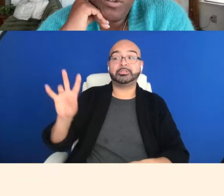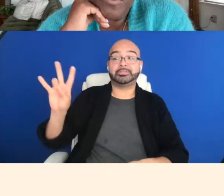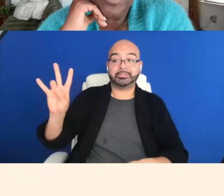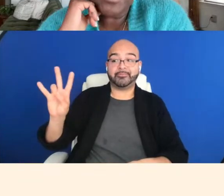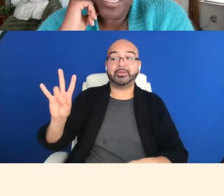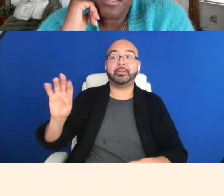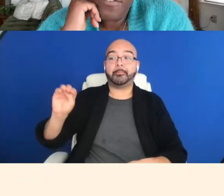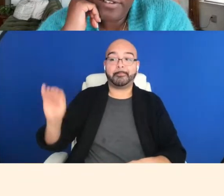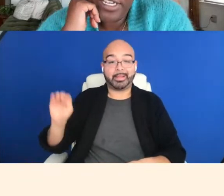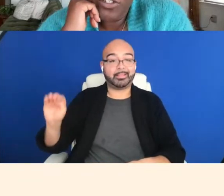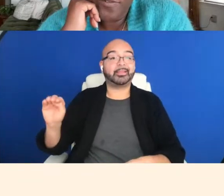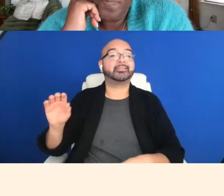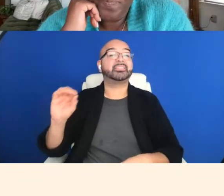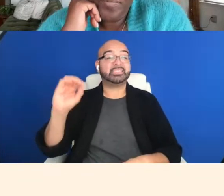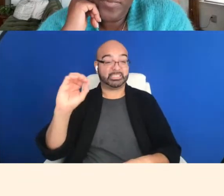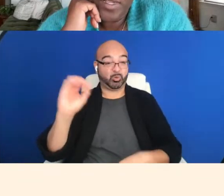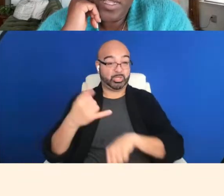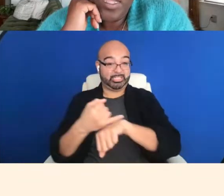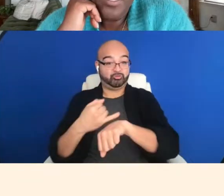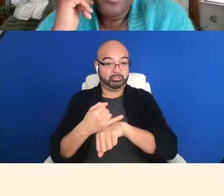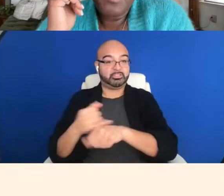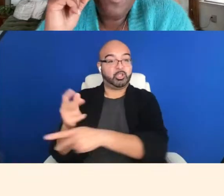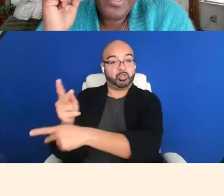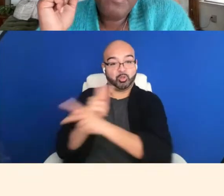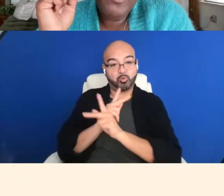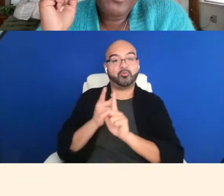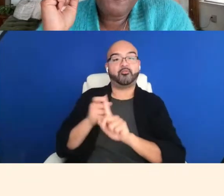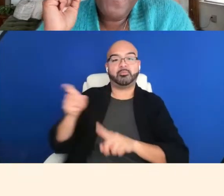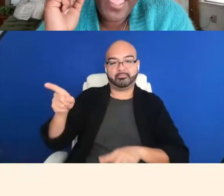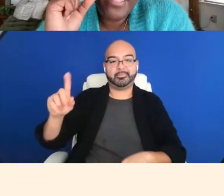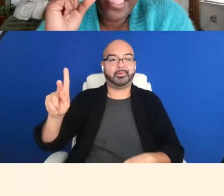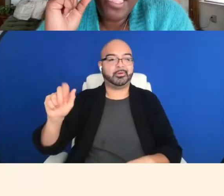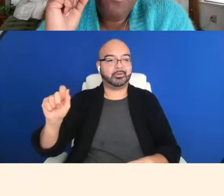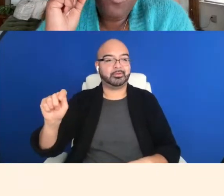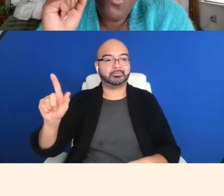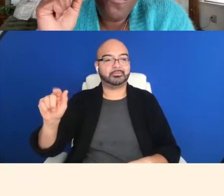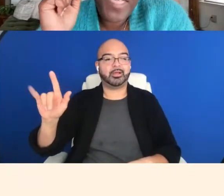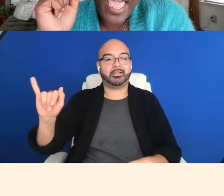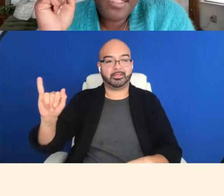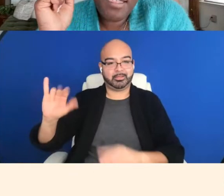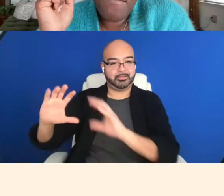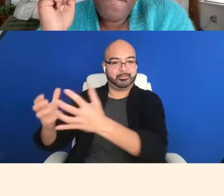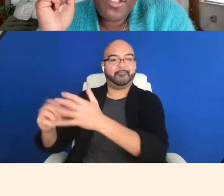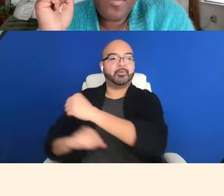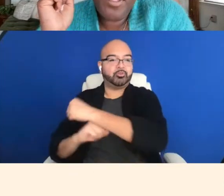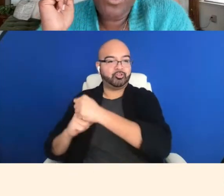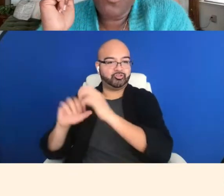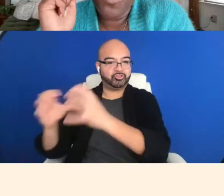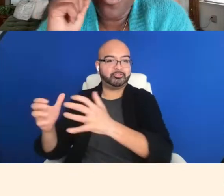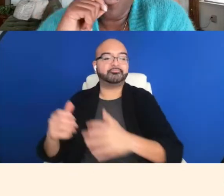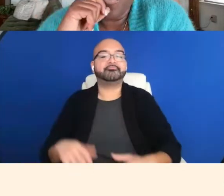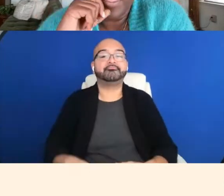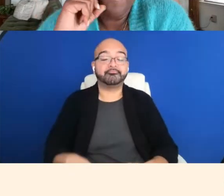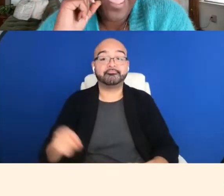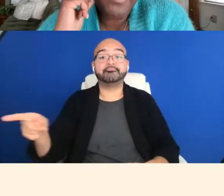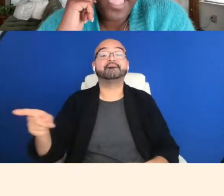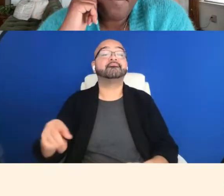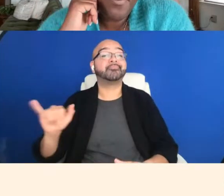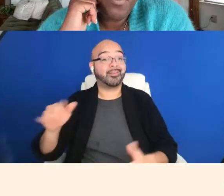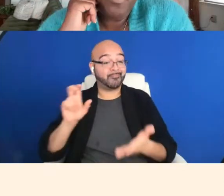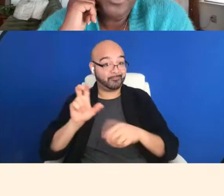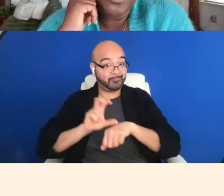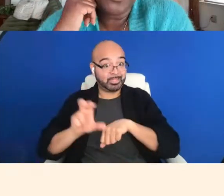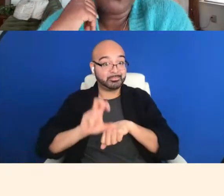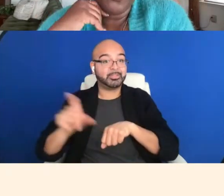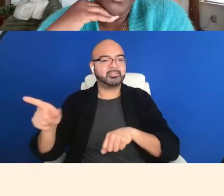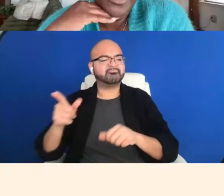loan from the Katali Foundation. They were able to vet and move that investment through Impact